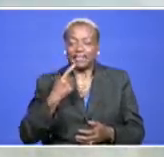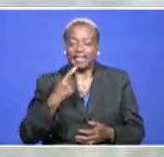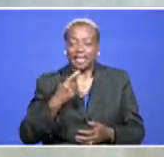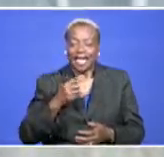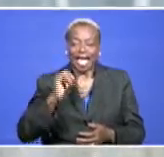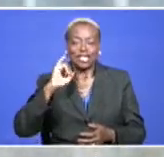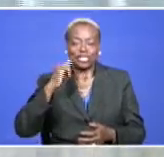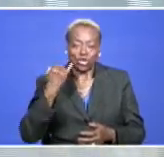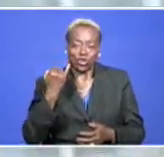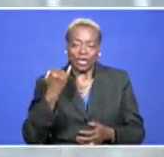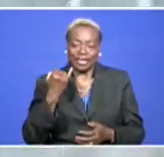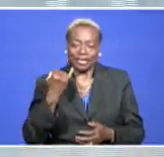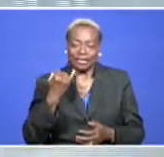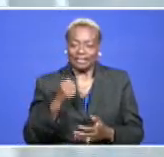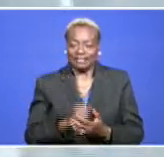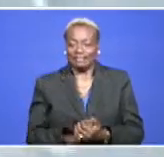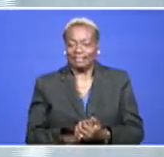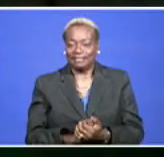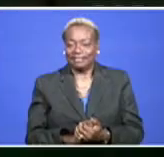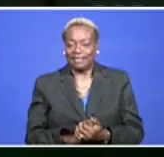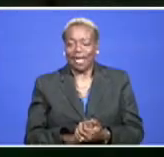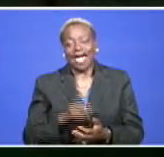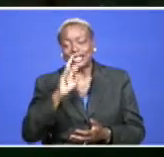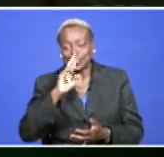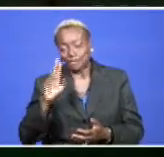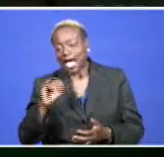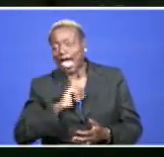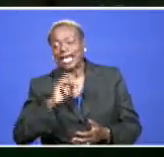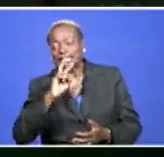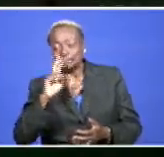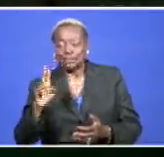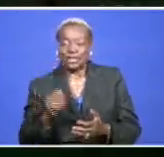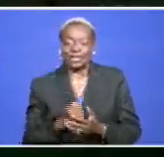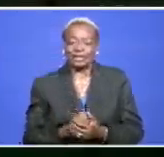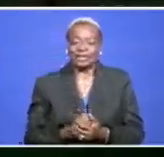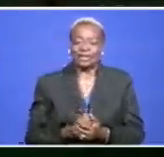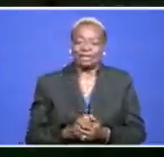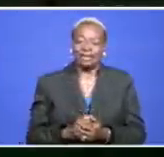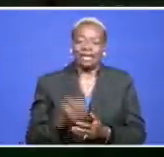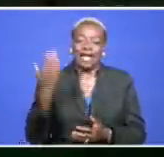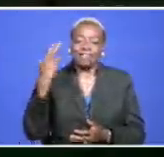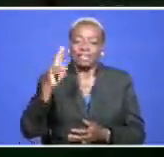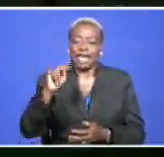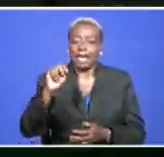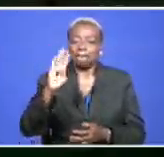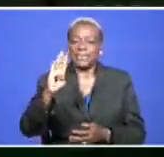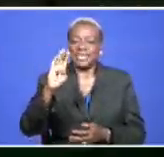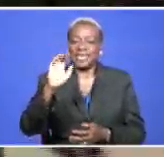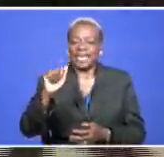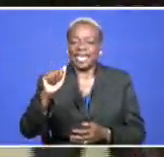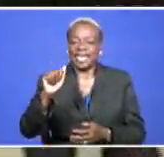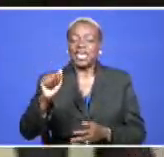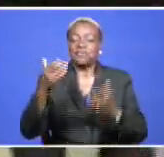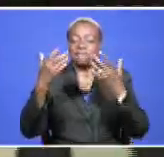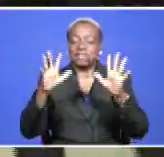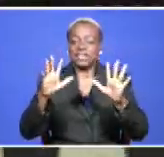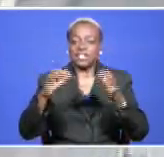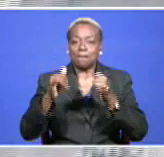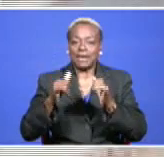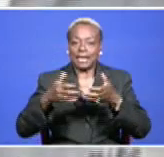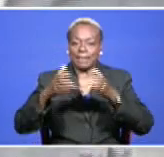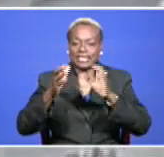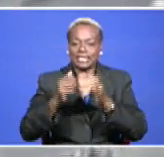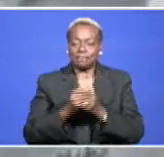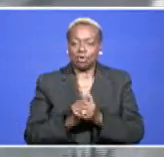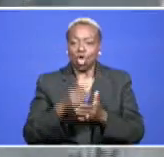life to get I am something. After the NBA, you're done playing basketball. What do you want to do?